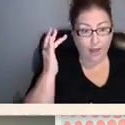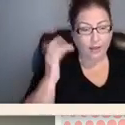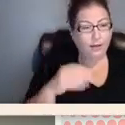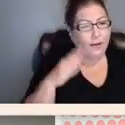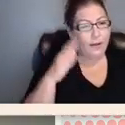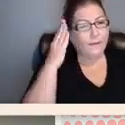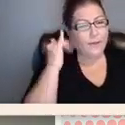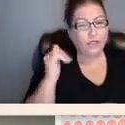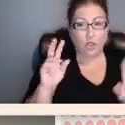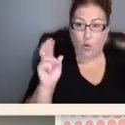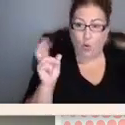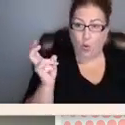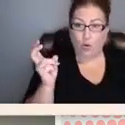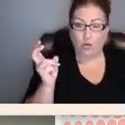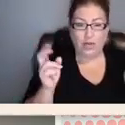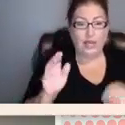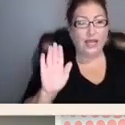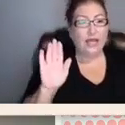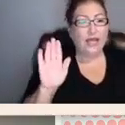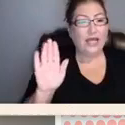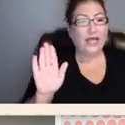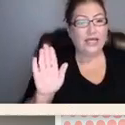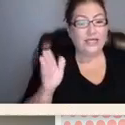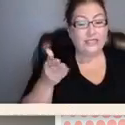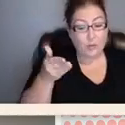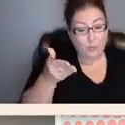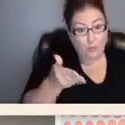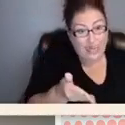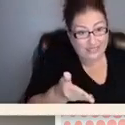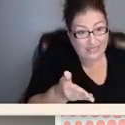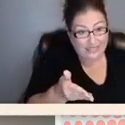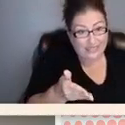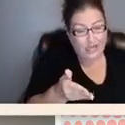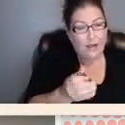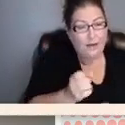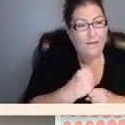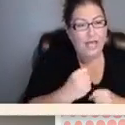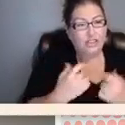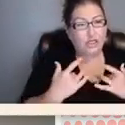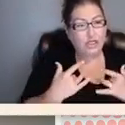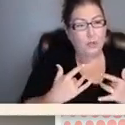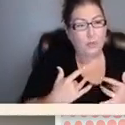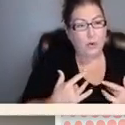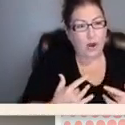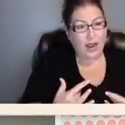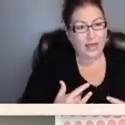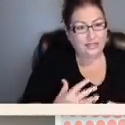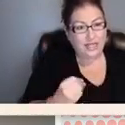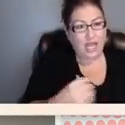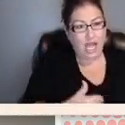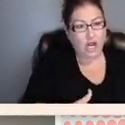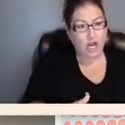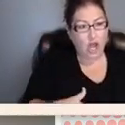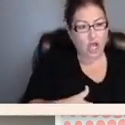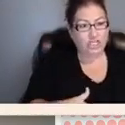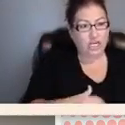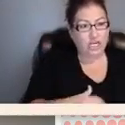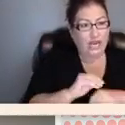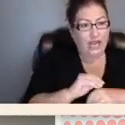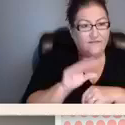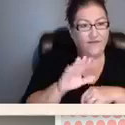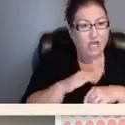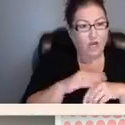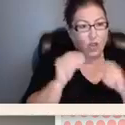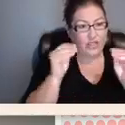quote, his presence produces a depressing and nauseating effect upon the teachers and